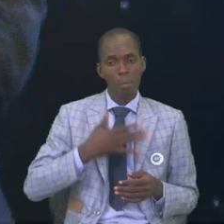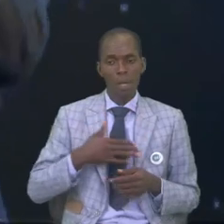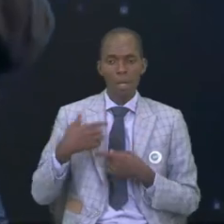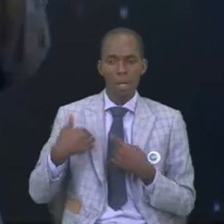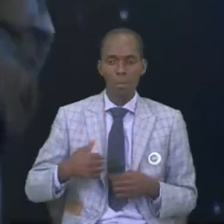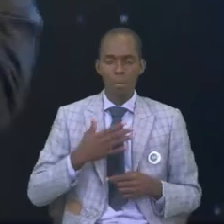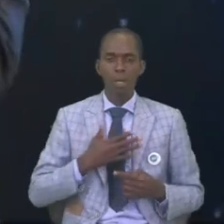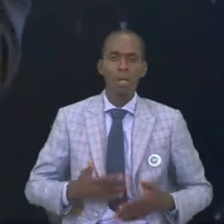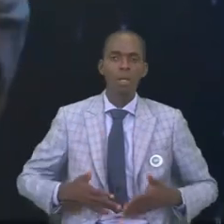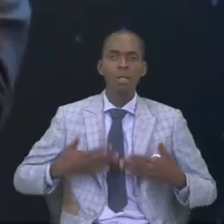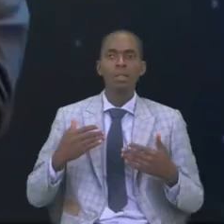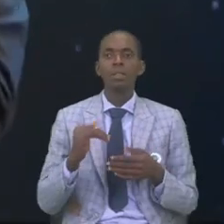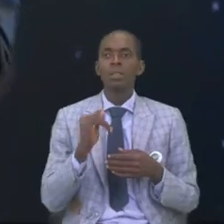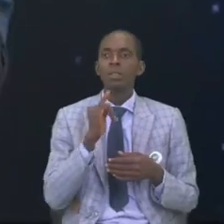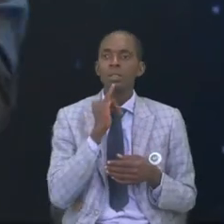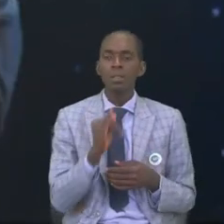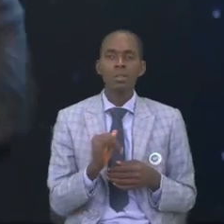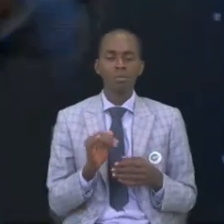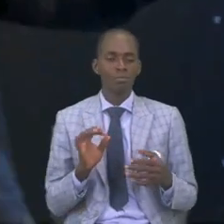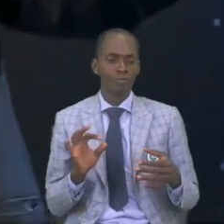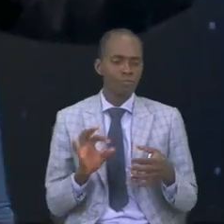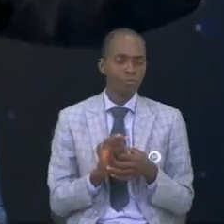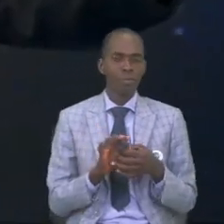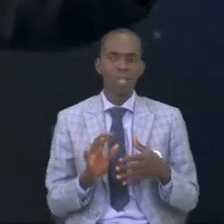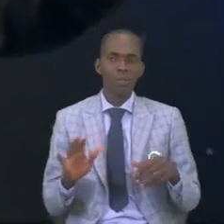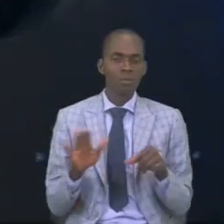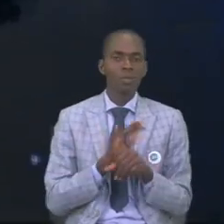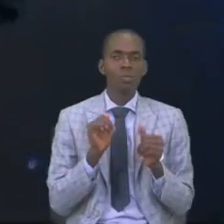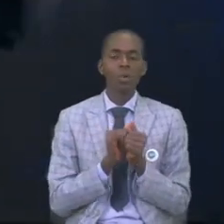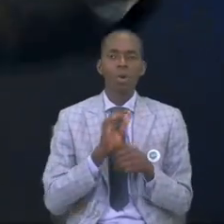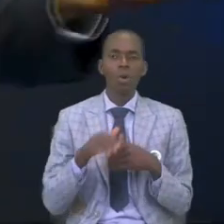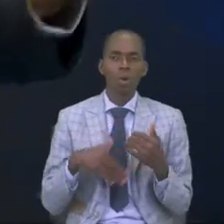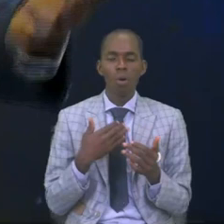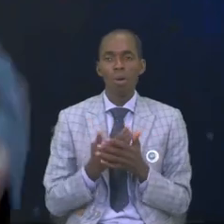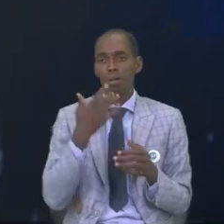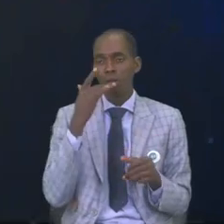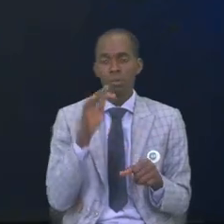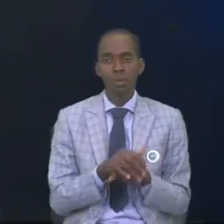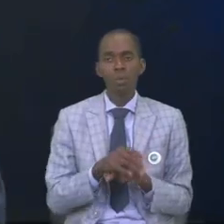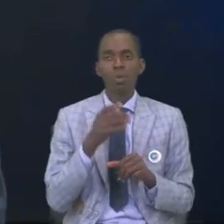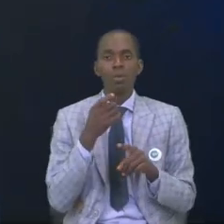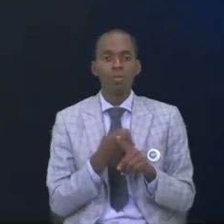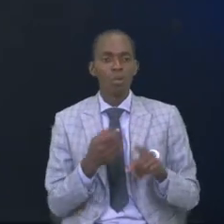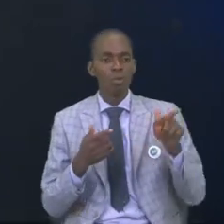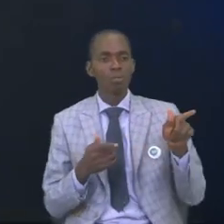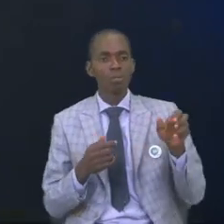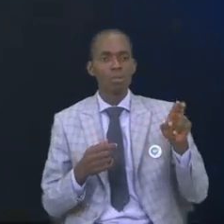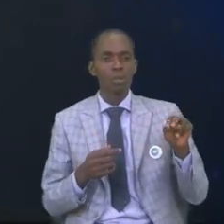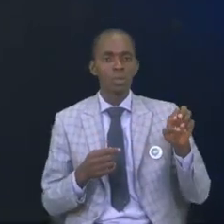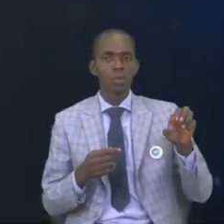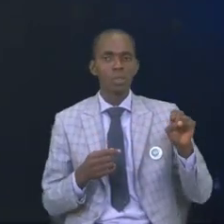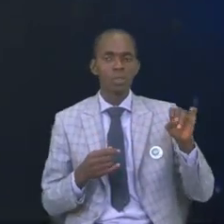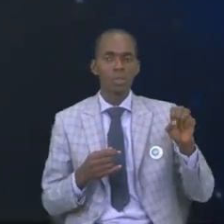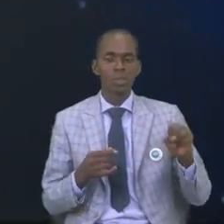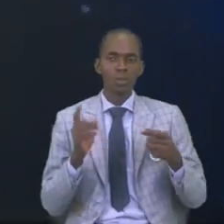life has taught up all those promises from Genesis to Malachi and from